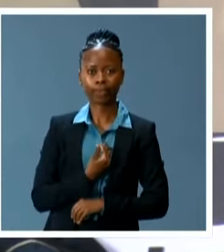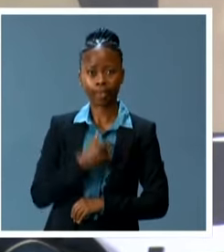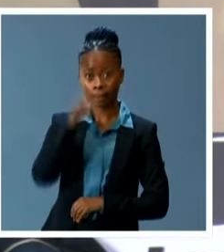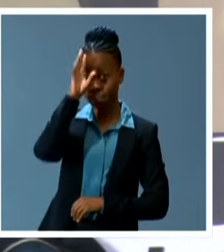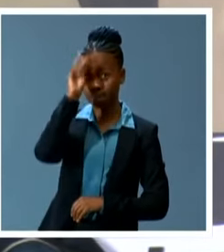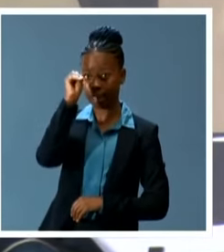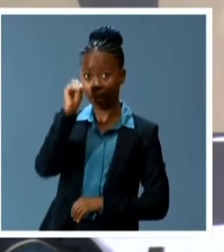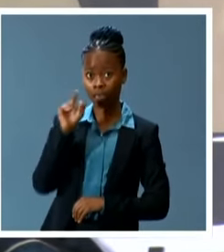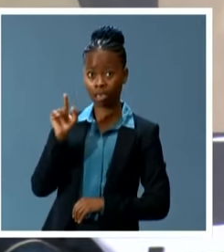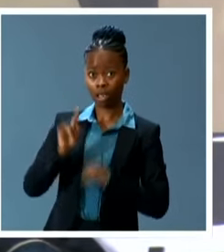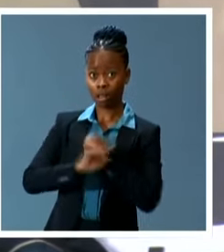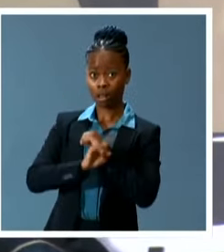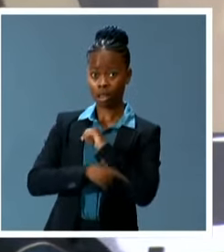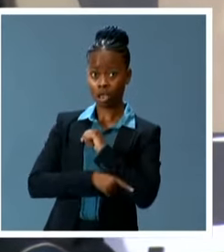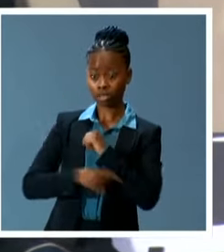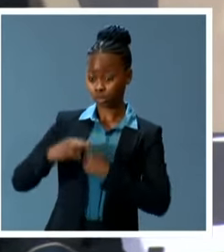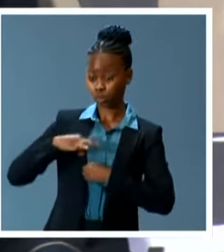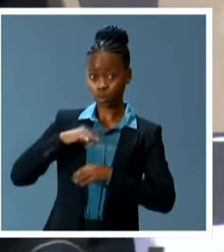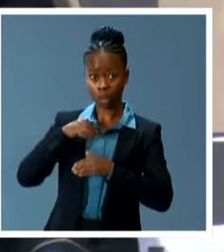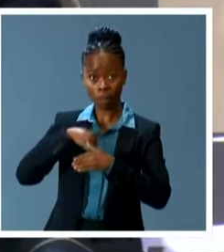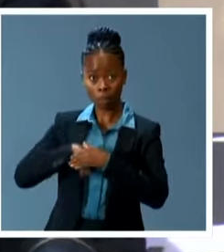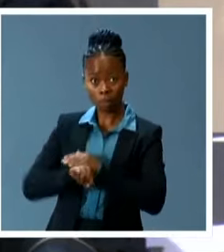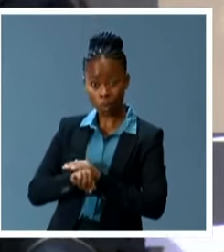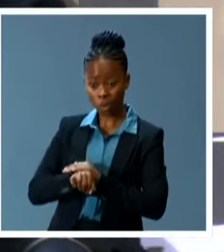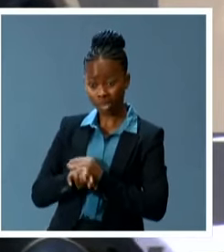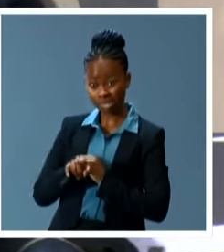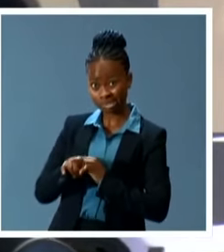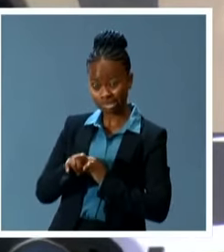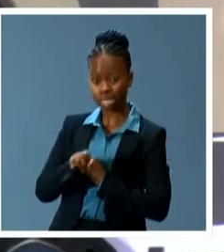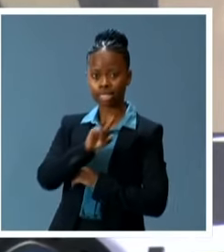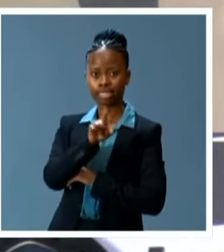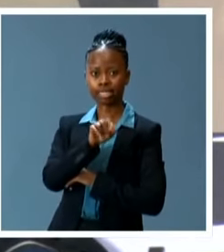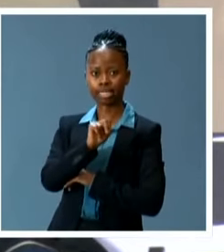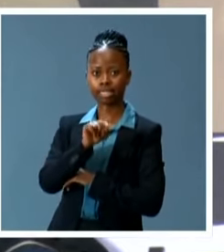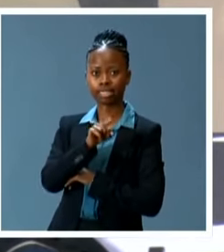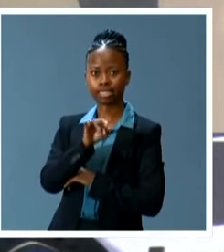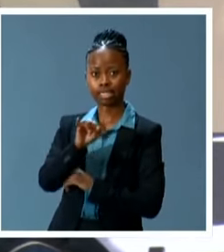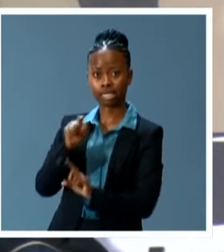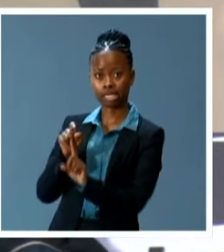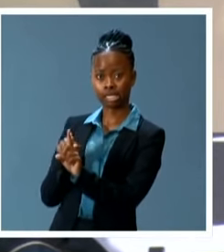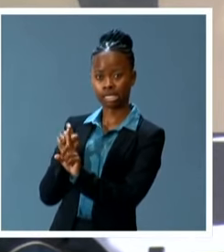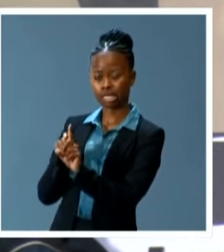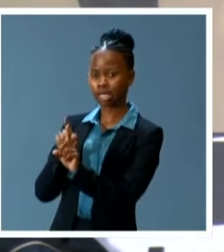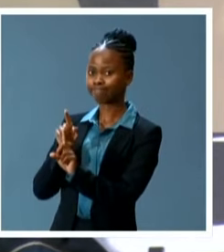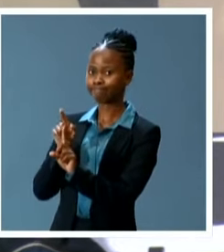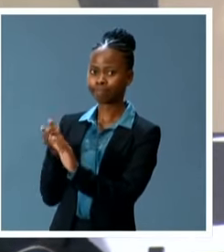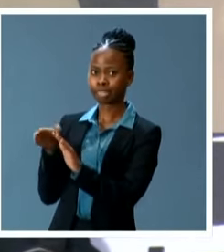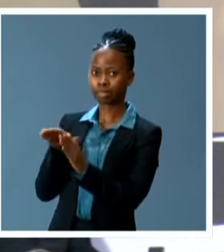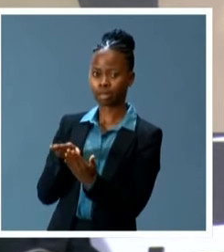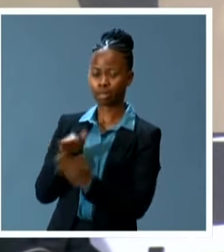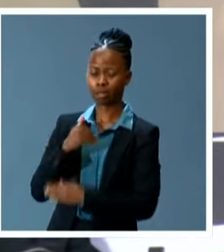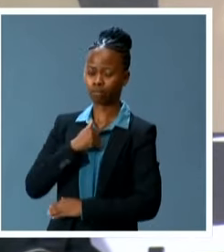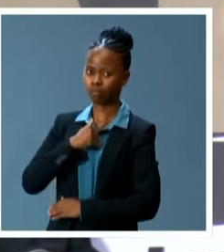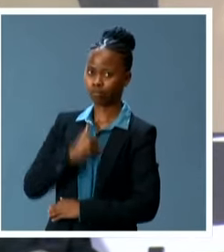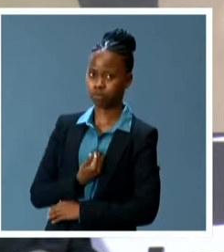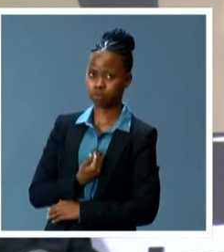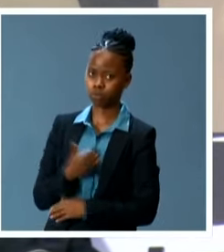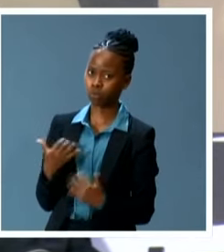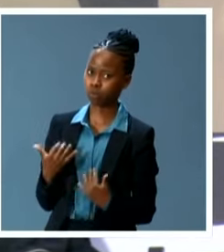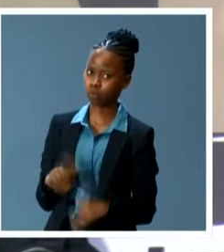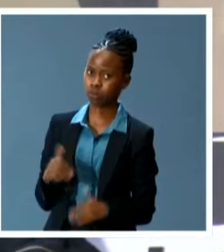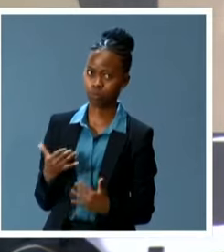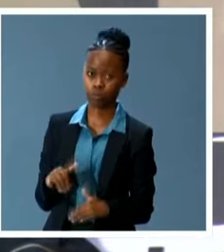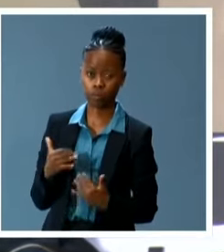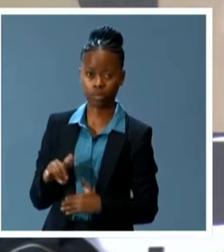Mandela and Winnie Madikizela Mandela, Usizinzi Mandela. We are in mourning for a special